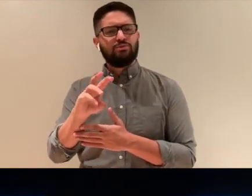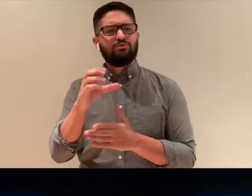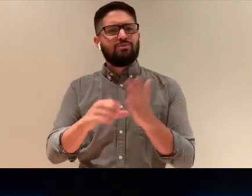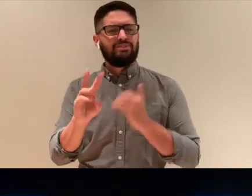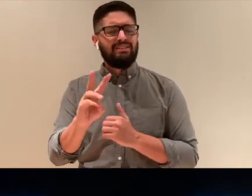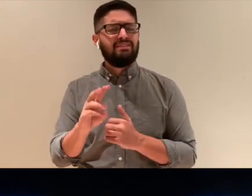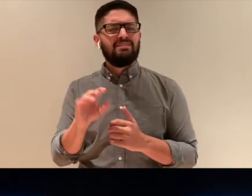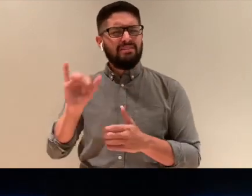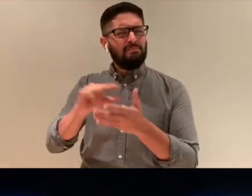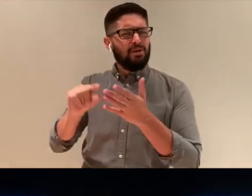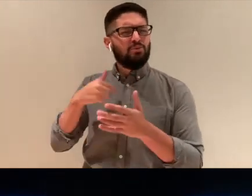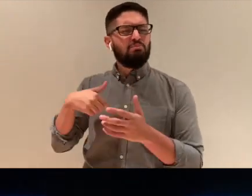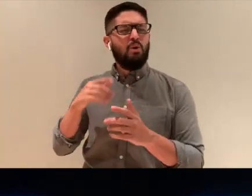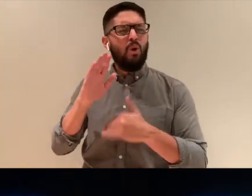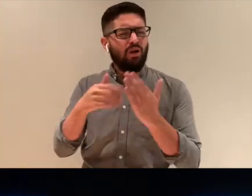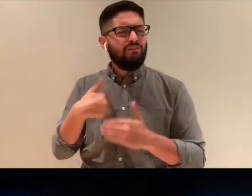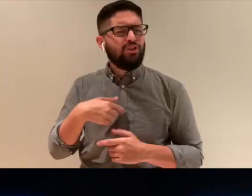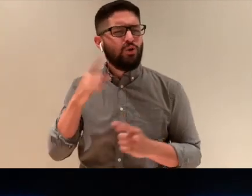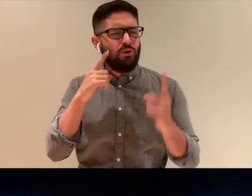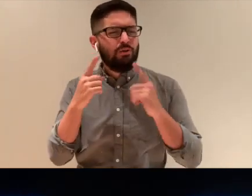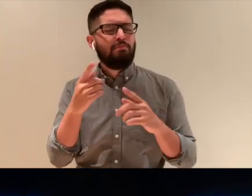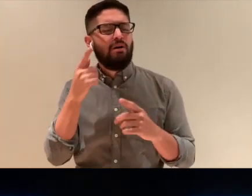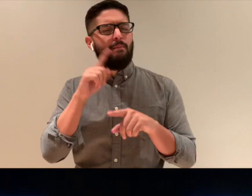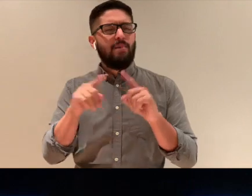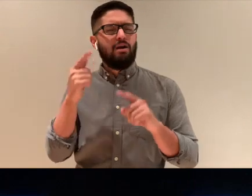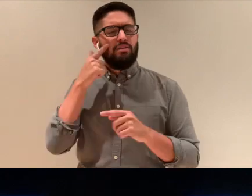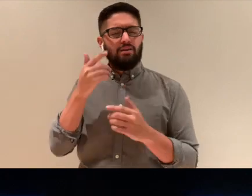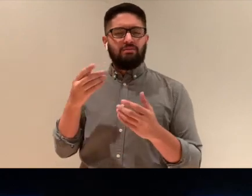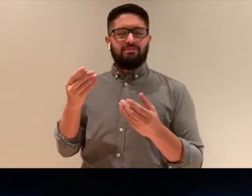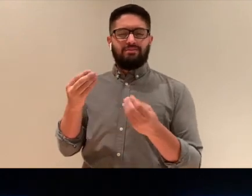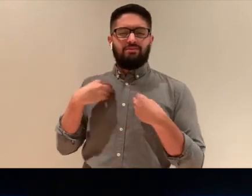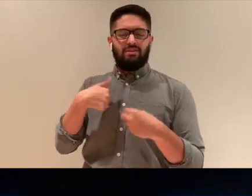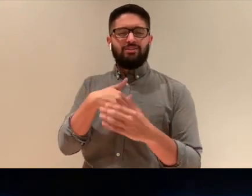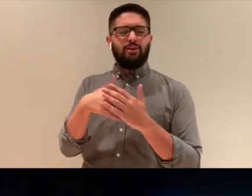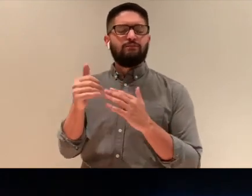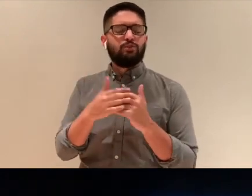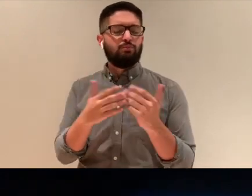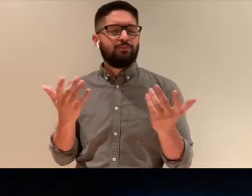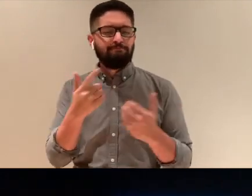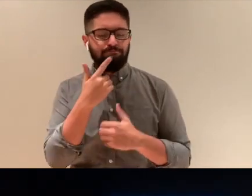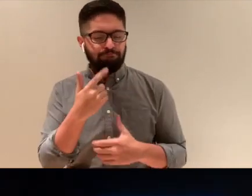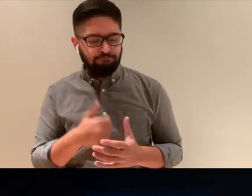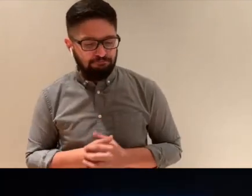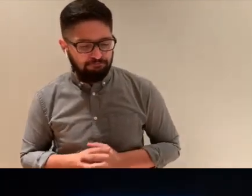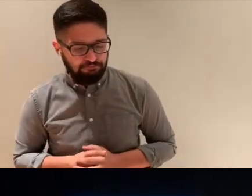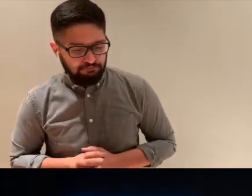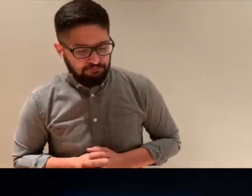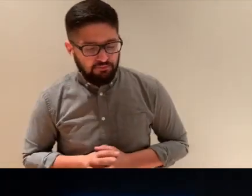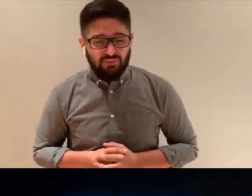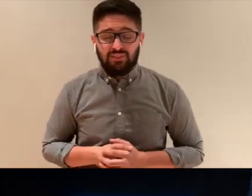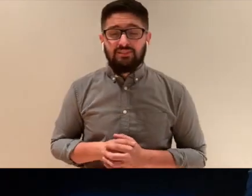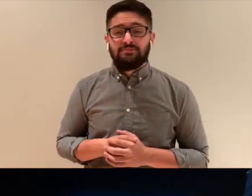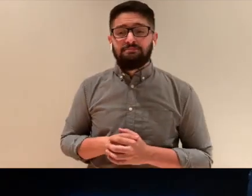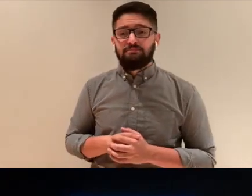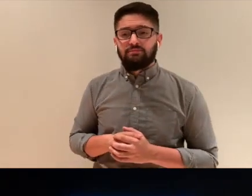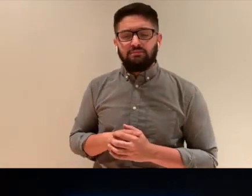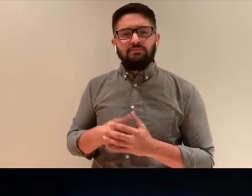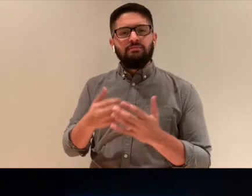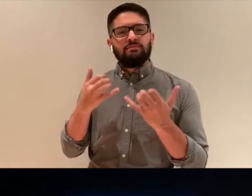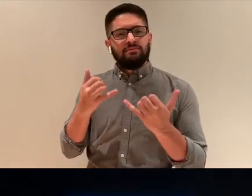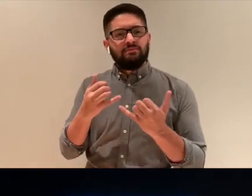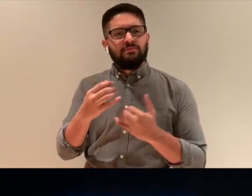it's a passage we've all heard, but I think it just brings so much comfort. Listen to what he says. He says this. He